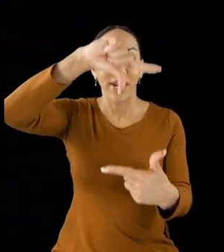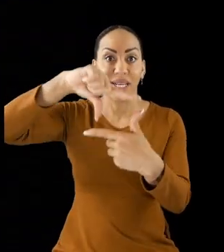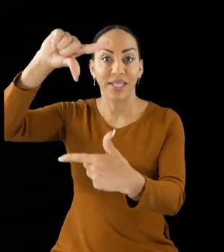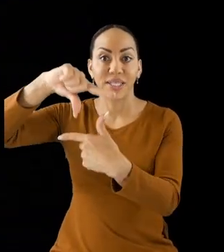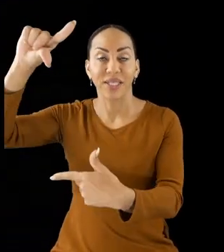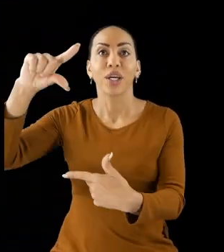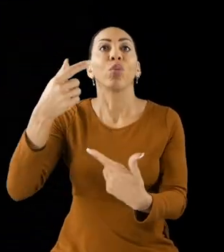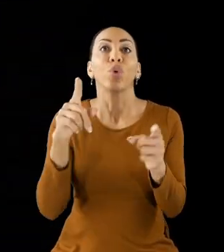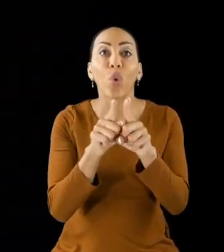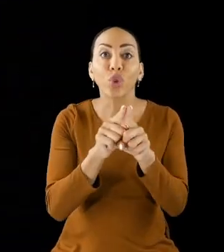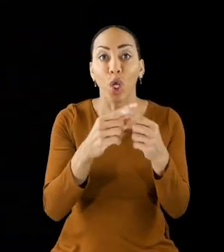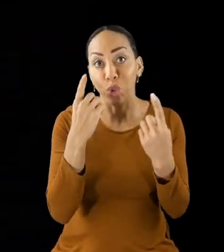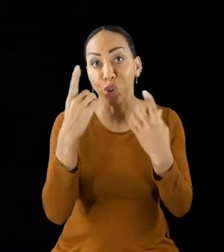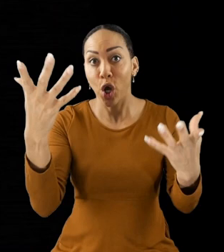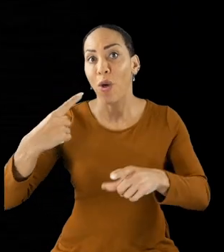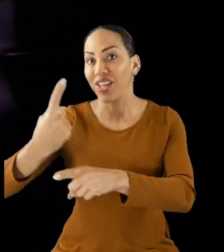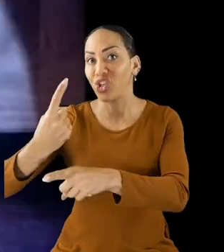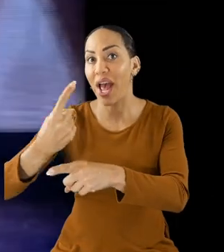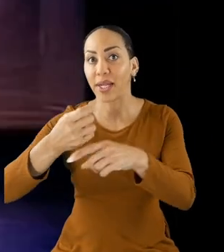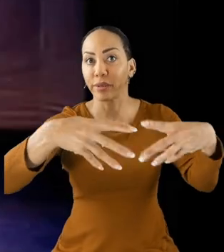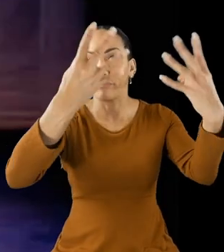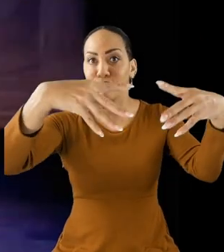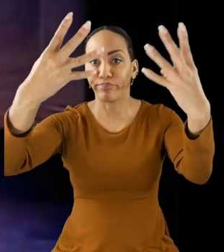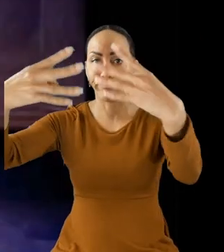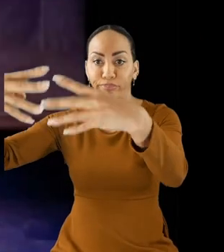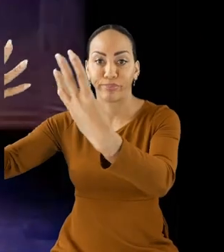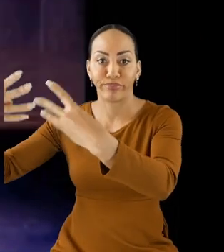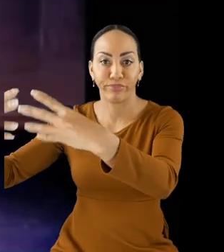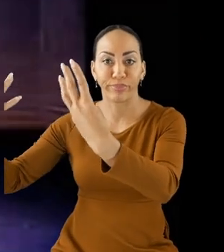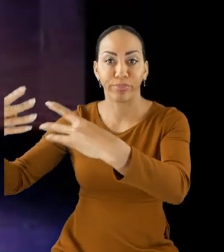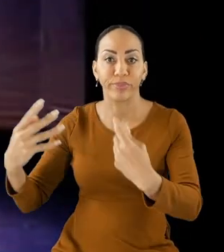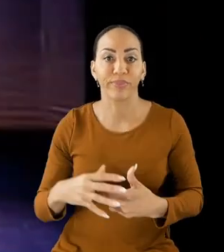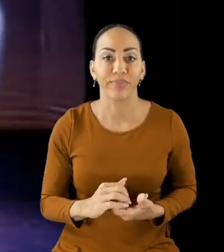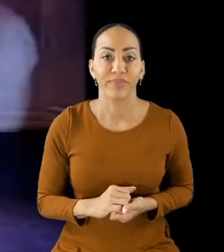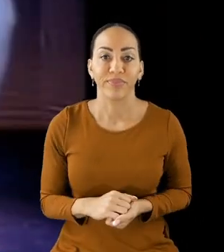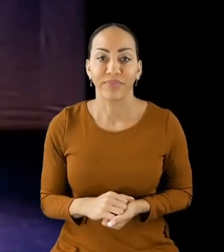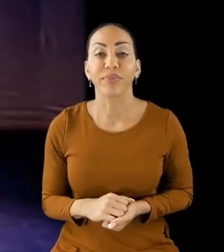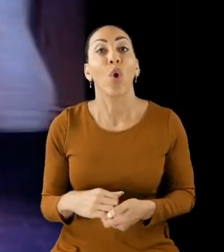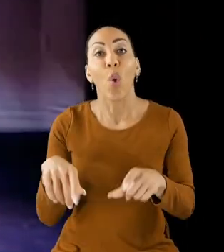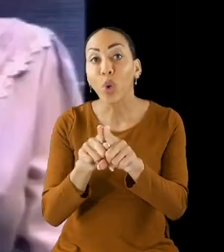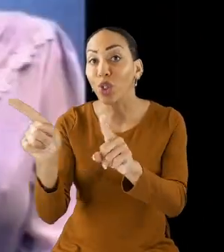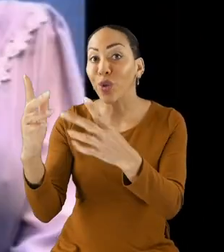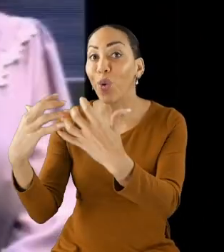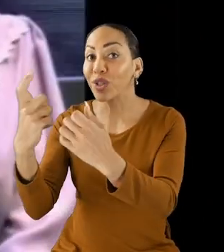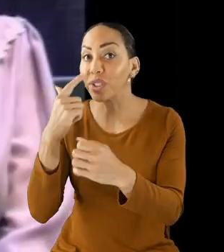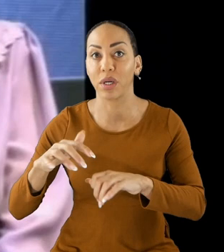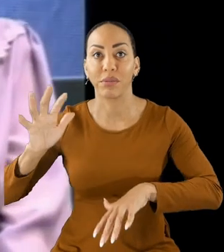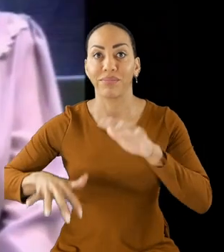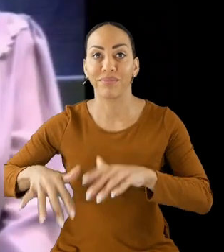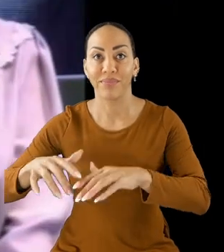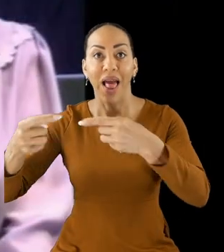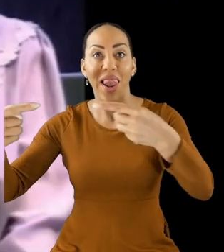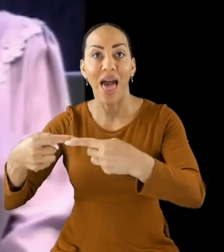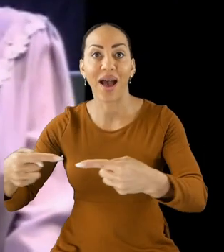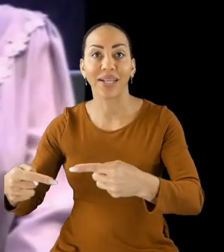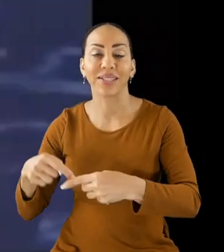space, relaying the scrolling text from the chat room. In one sequence, we asked the audience to type in lines of dialogue and the performers spoke them